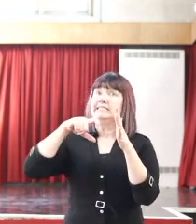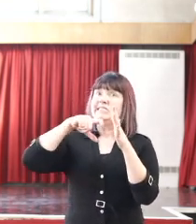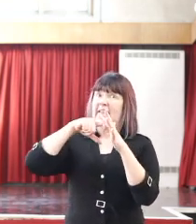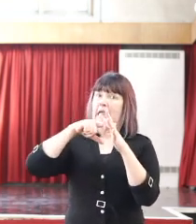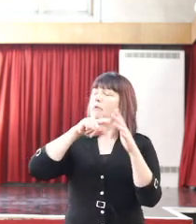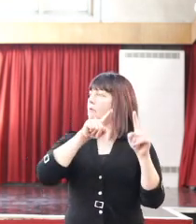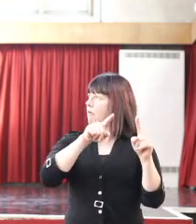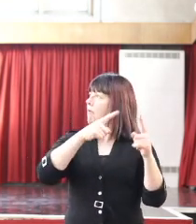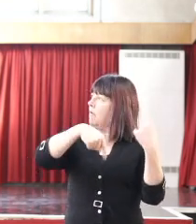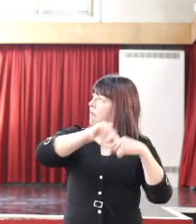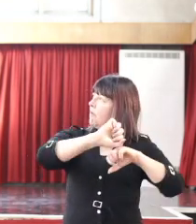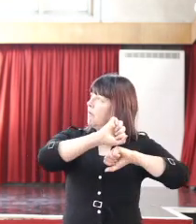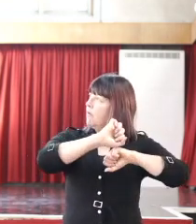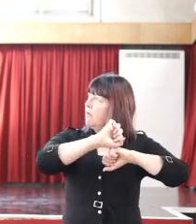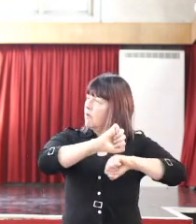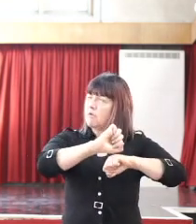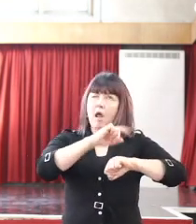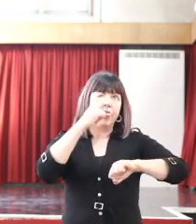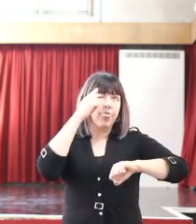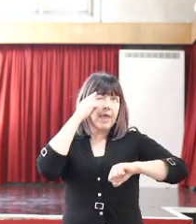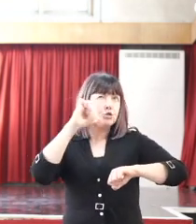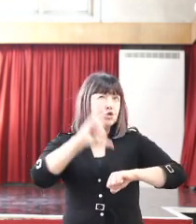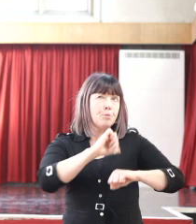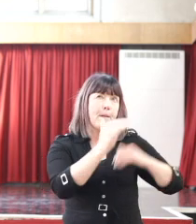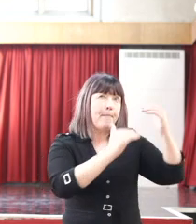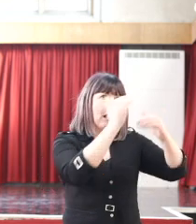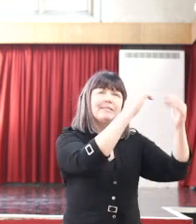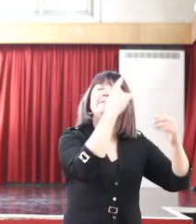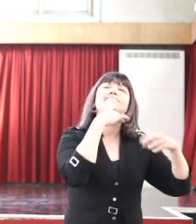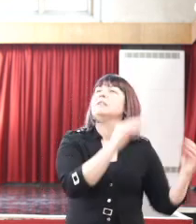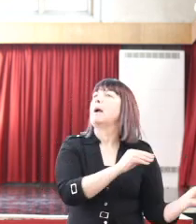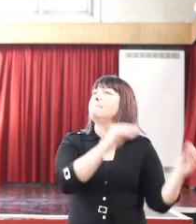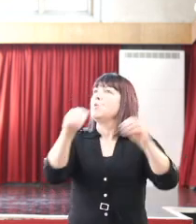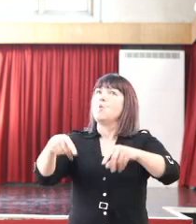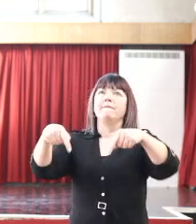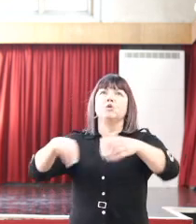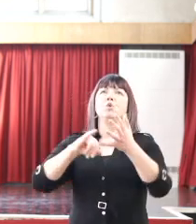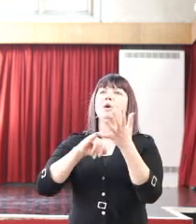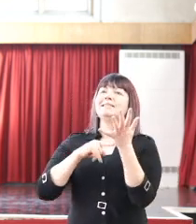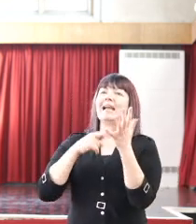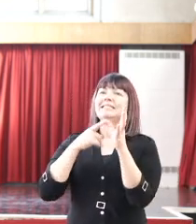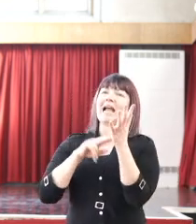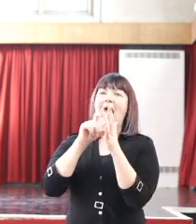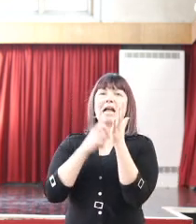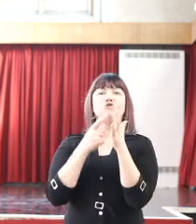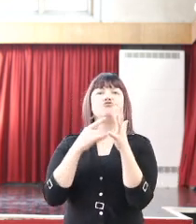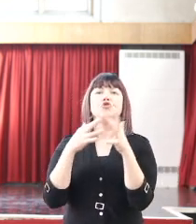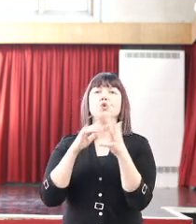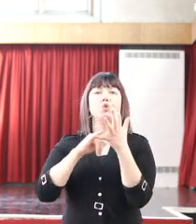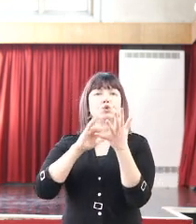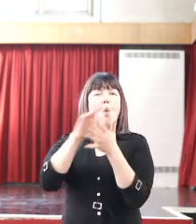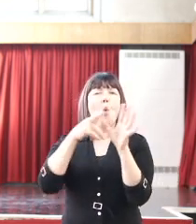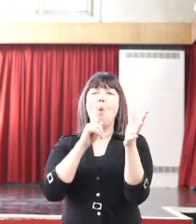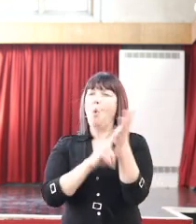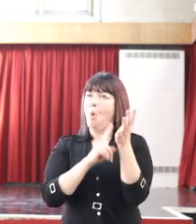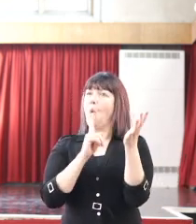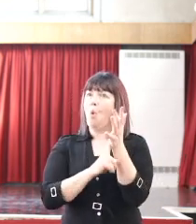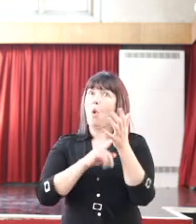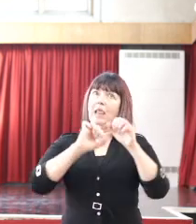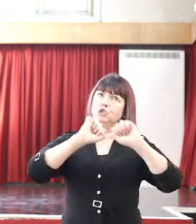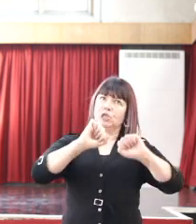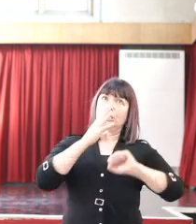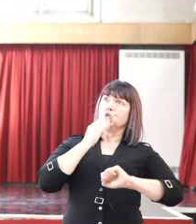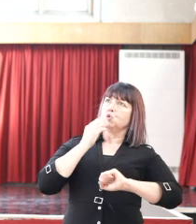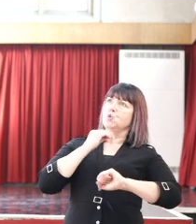I believe now, will be in St Andrew's Hall, and she does live projections and draws and animates the space onto the